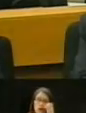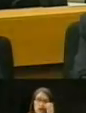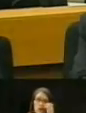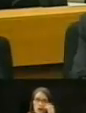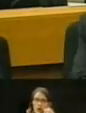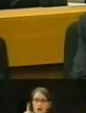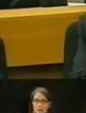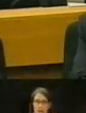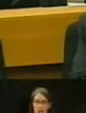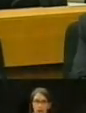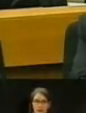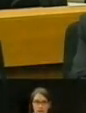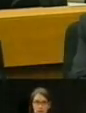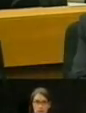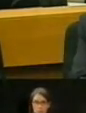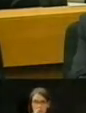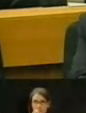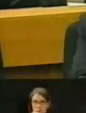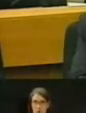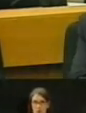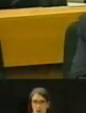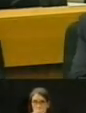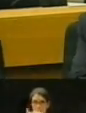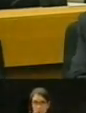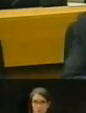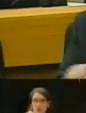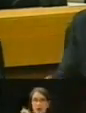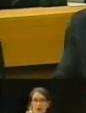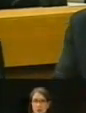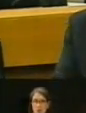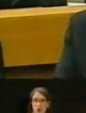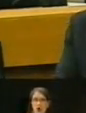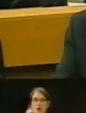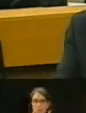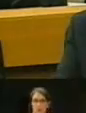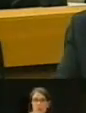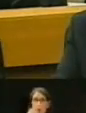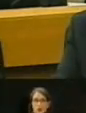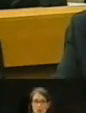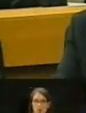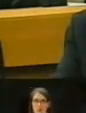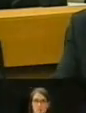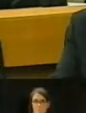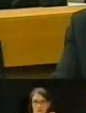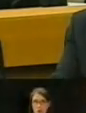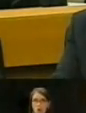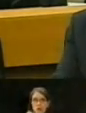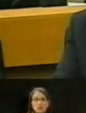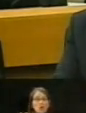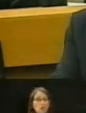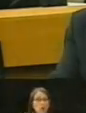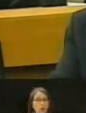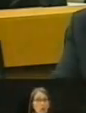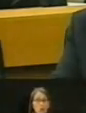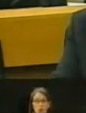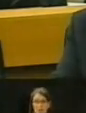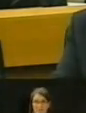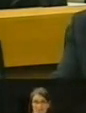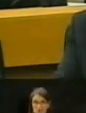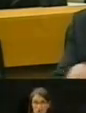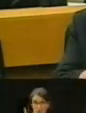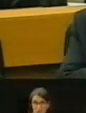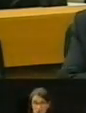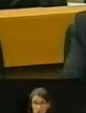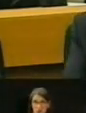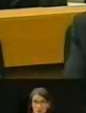their successors are named in accordance with the law. So in all reality, what Commissioner Harmon is trying to do is go